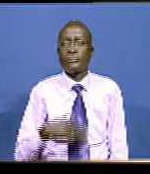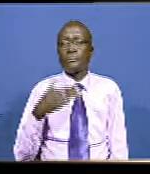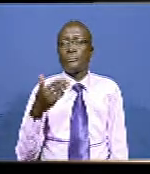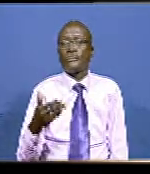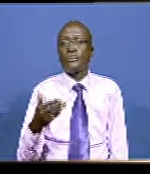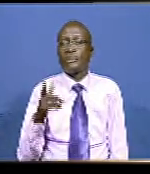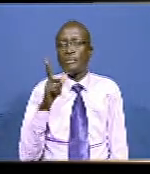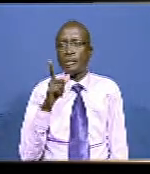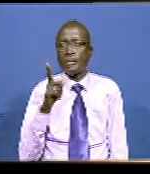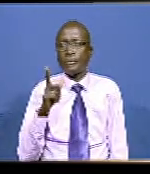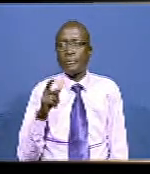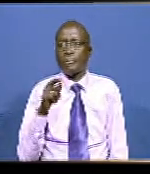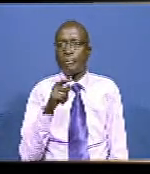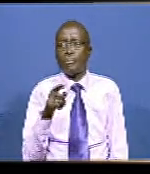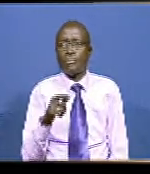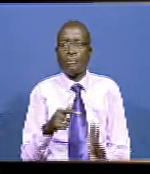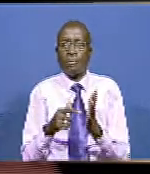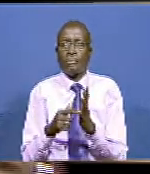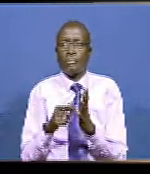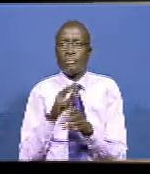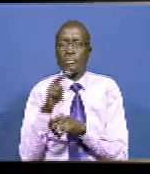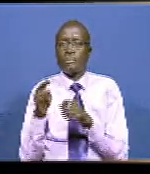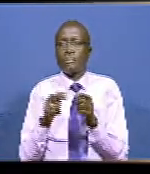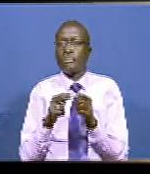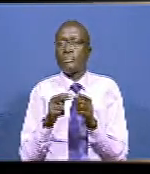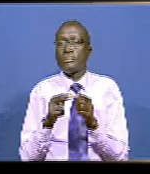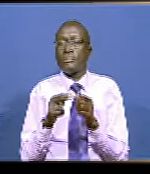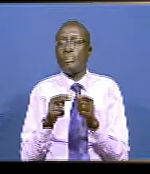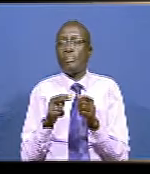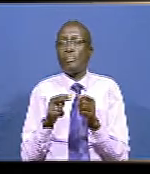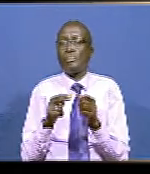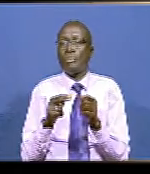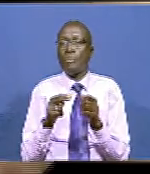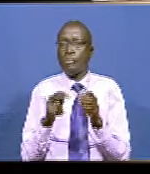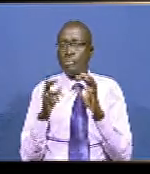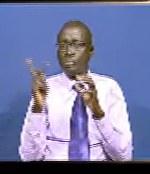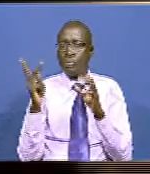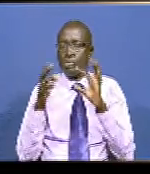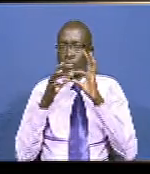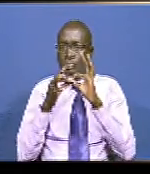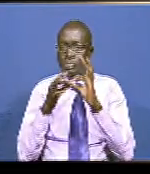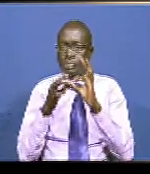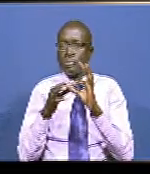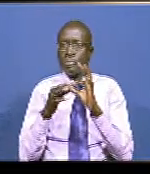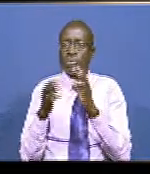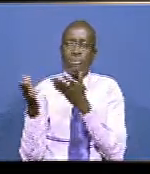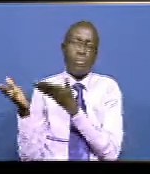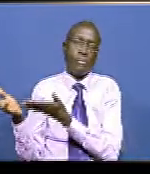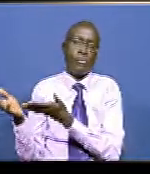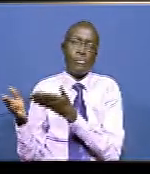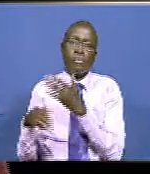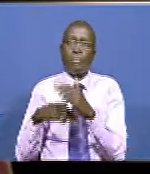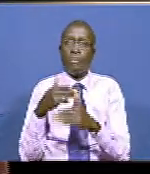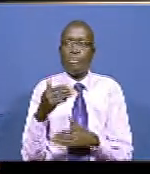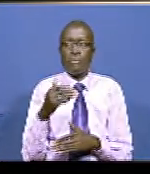show ingine kali. Inakuanga pa National Theatre incorporating the Kenya Cultural Center, mazei. hapa tunyuma poetry after lunch. That has